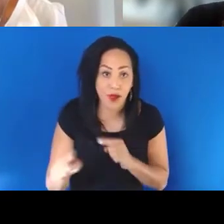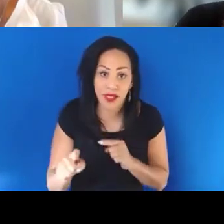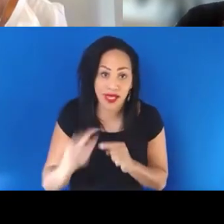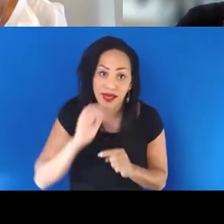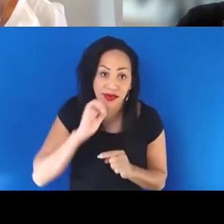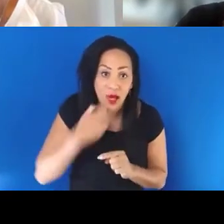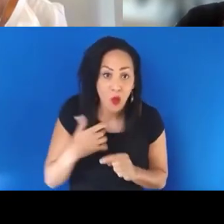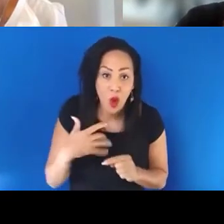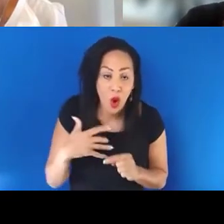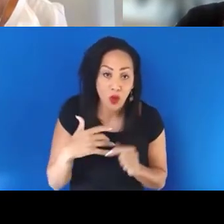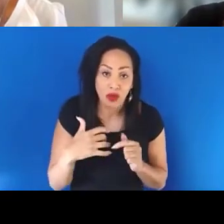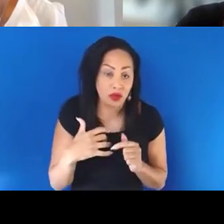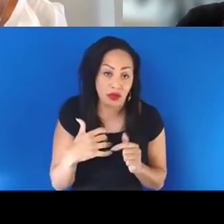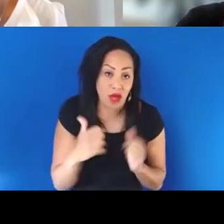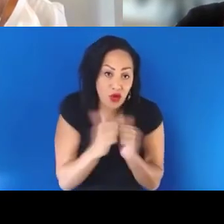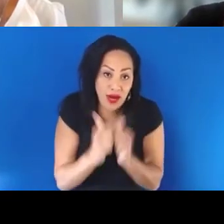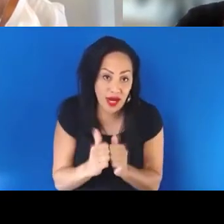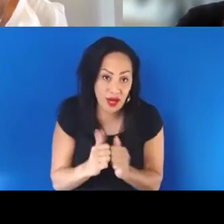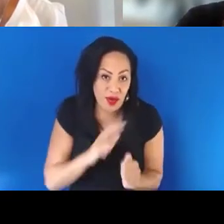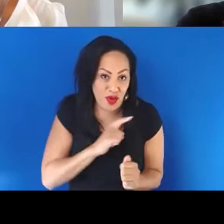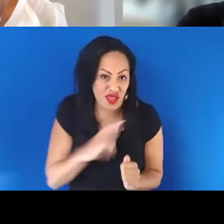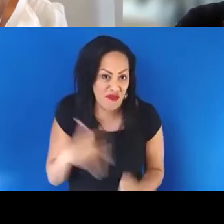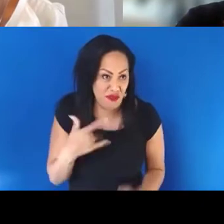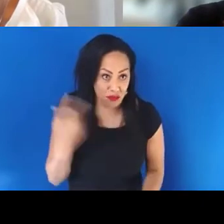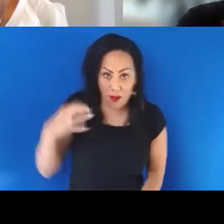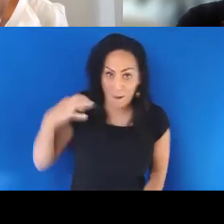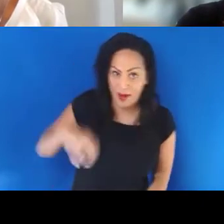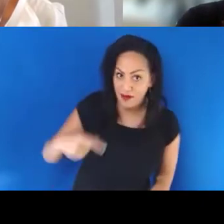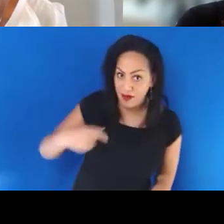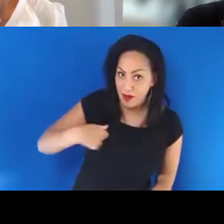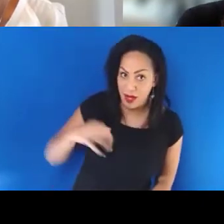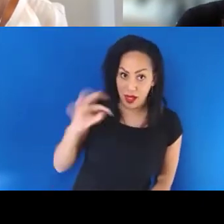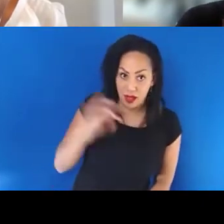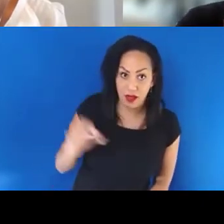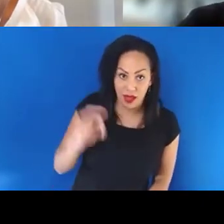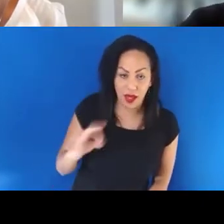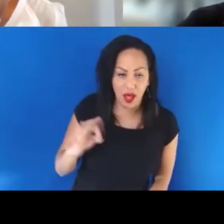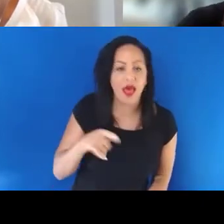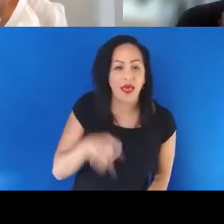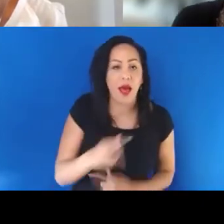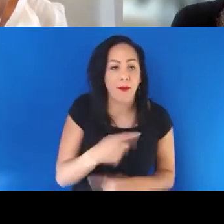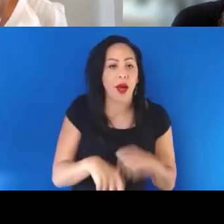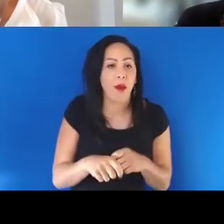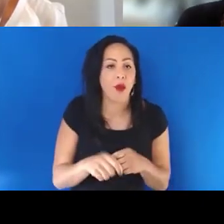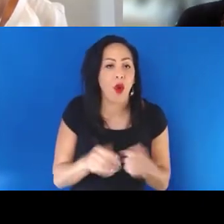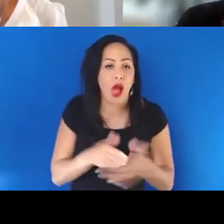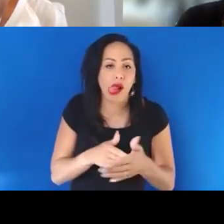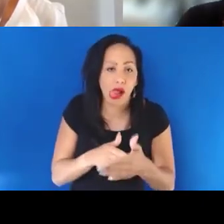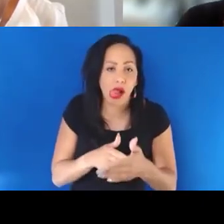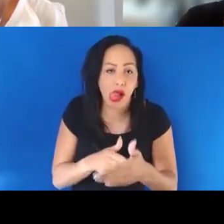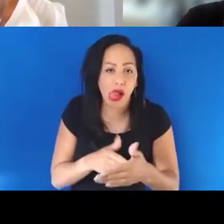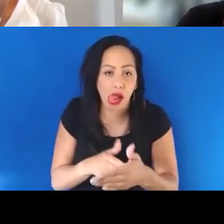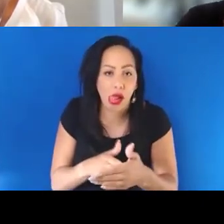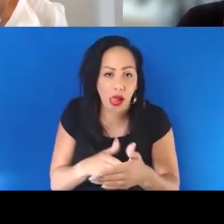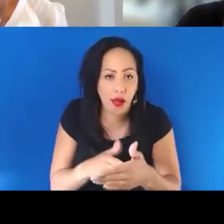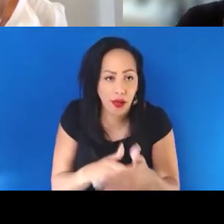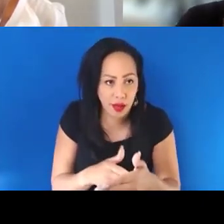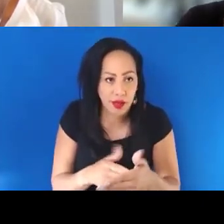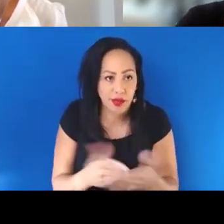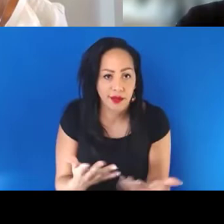interest. So you see where that will create a lot of bottlenecks in spite of the